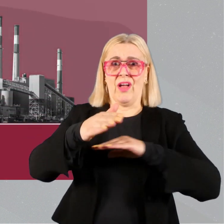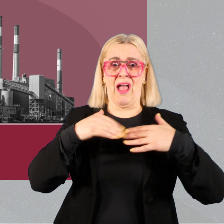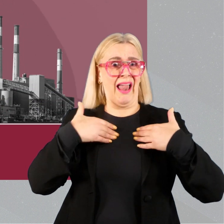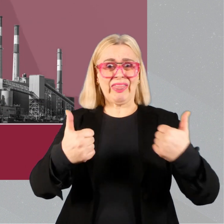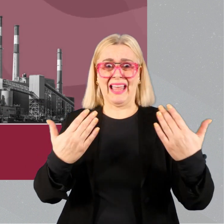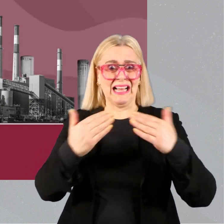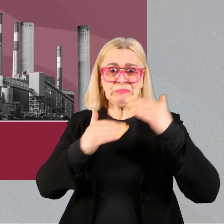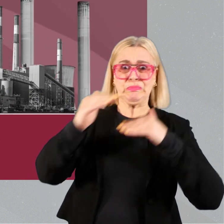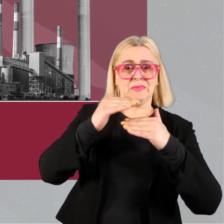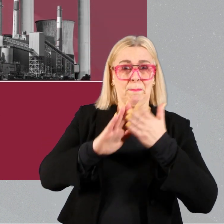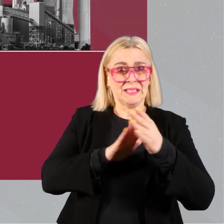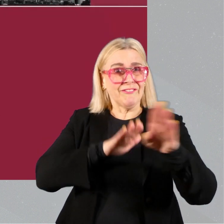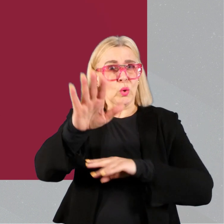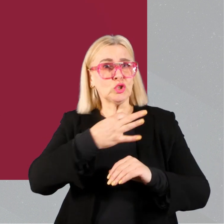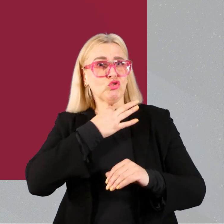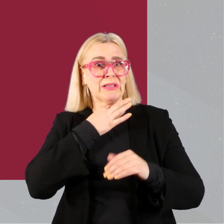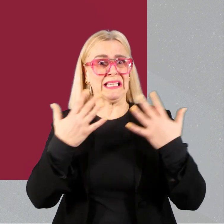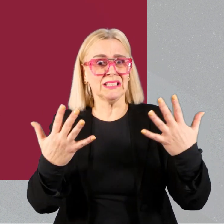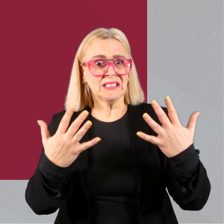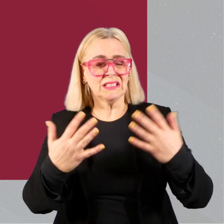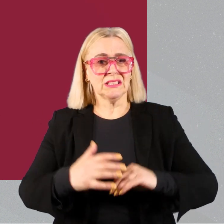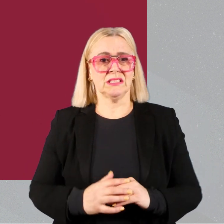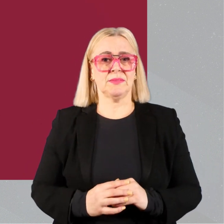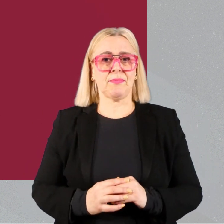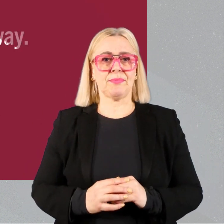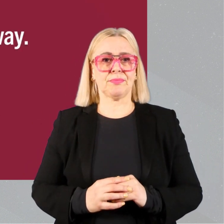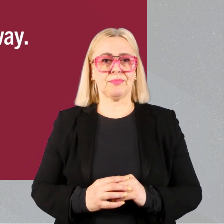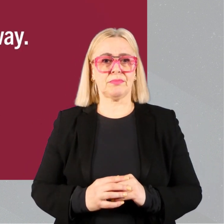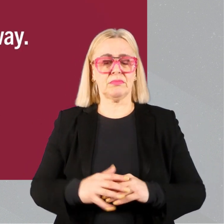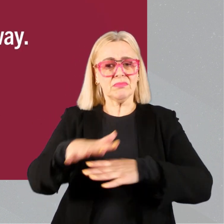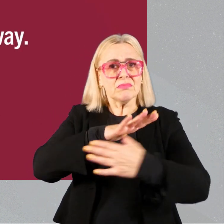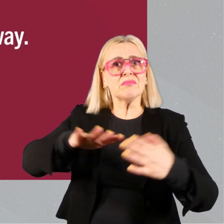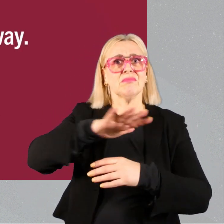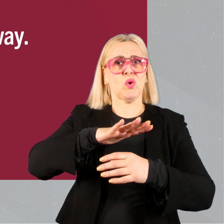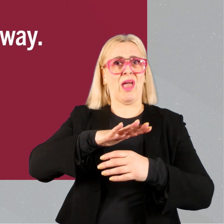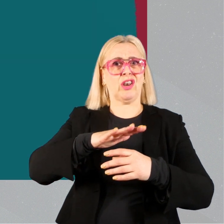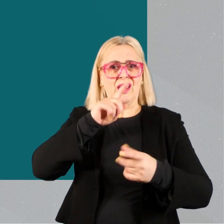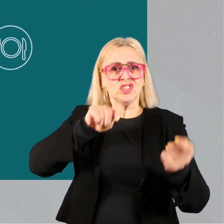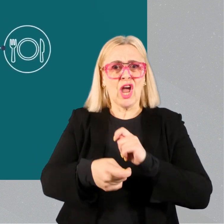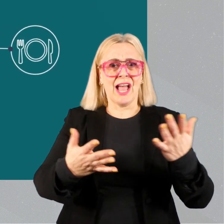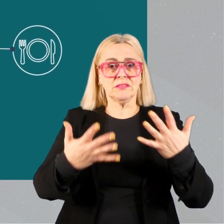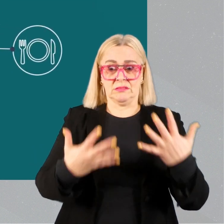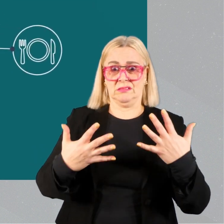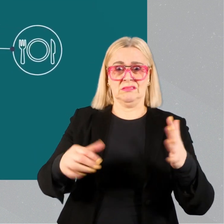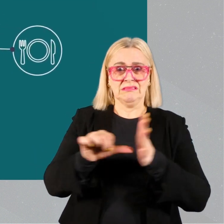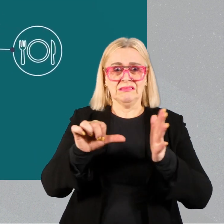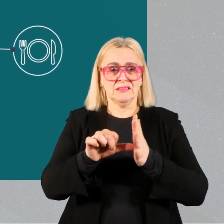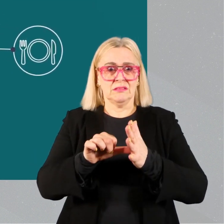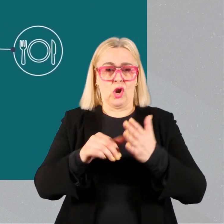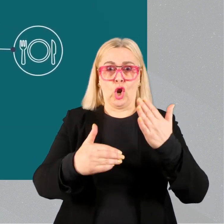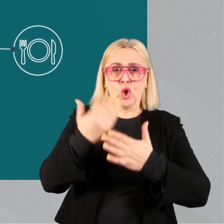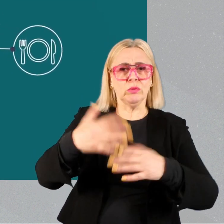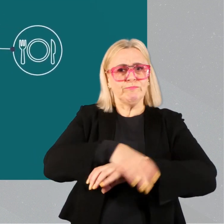vastly exceeding levels compatible with a healthy future. It doesn't have to be this way. In our response